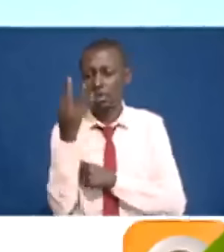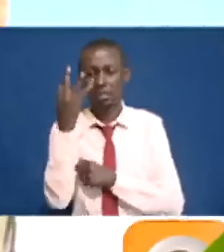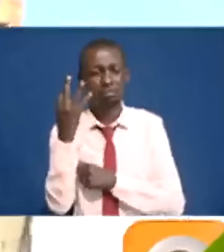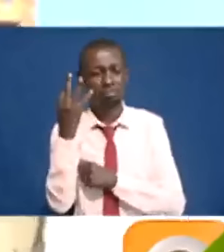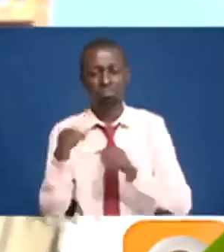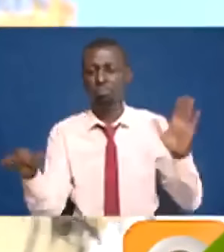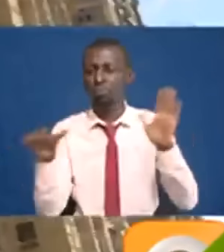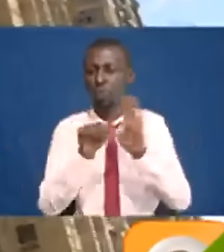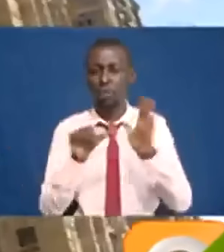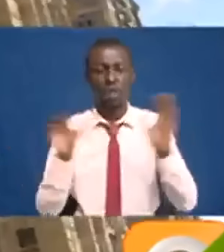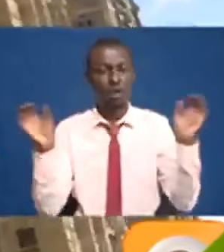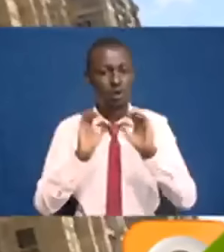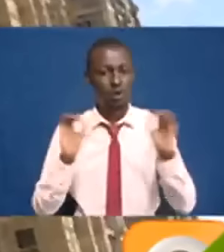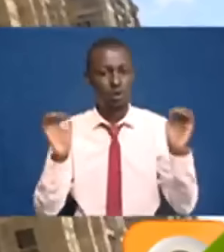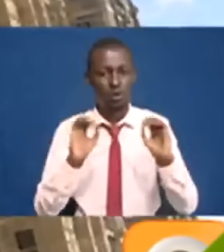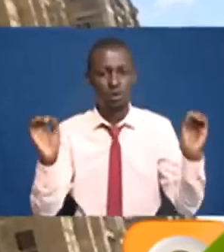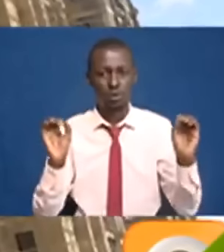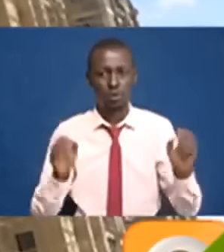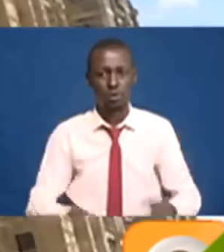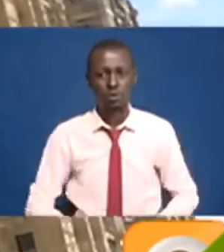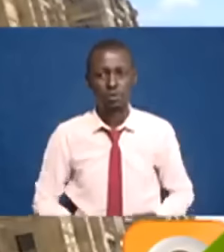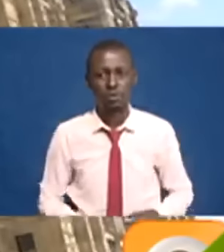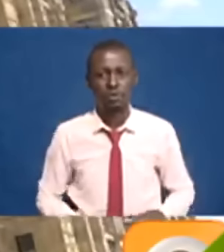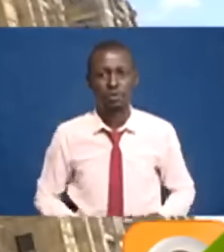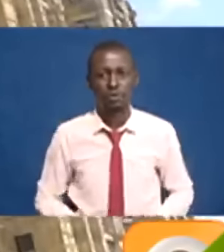was no longer an issue. Sam Gitukosrezen TV, Nairobi.